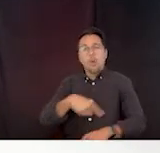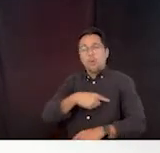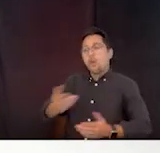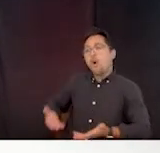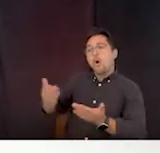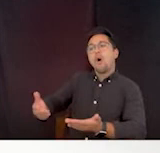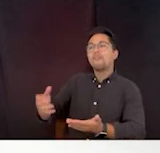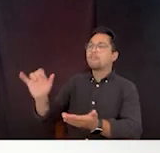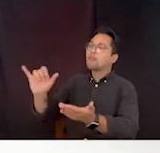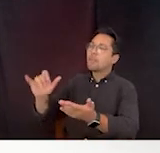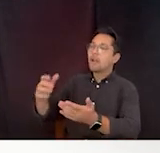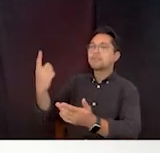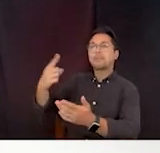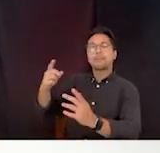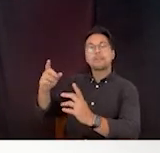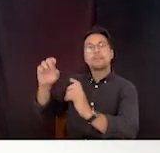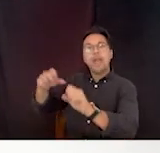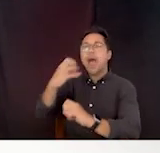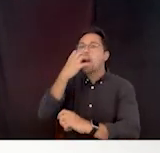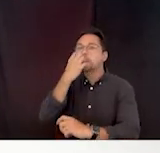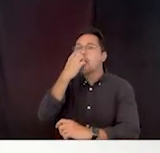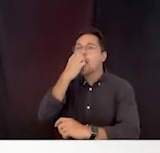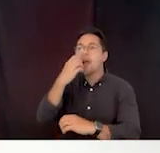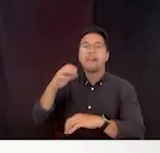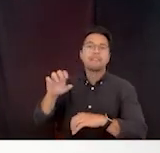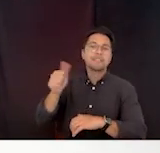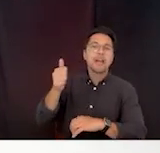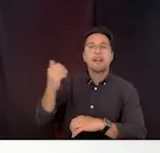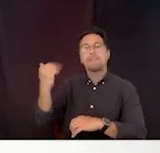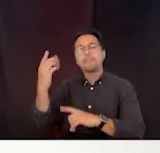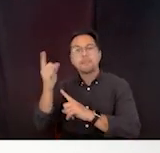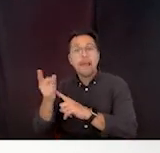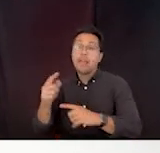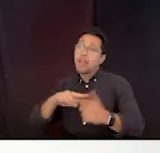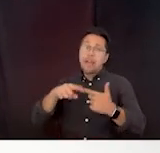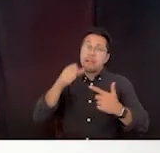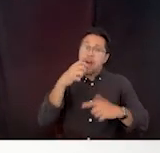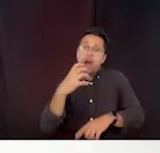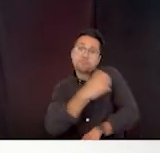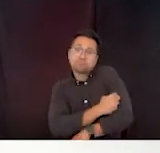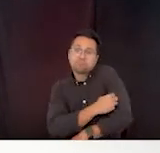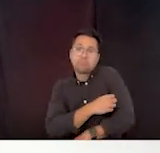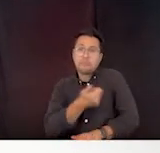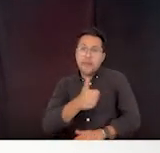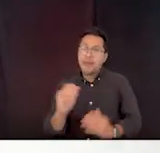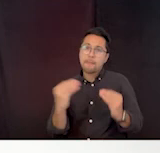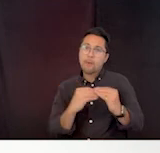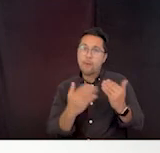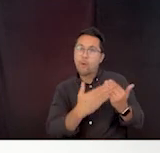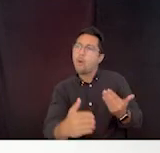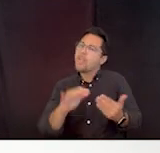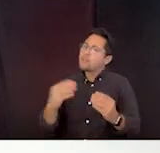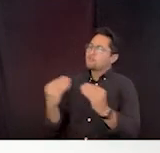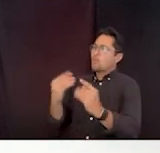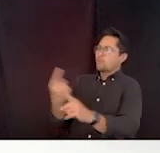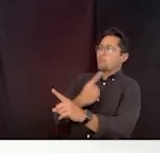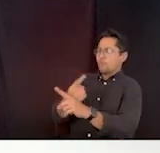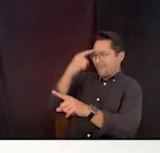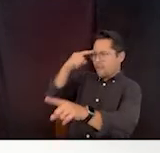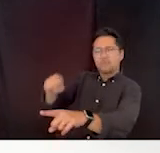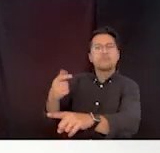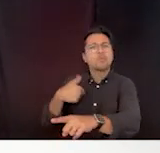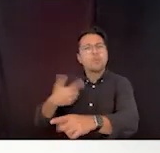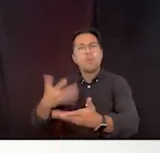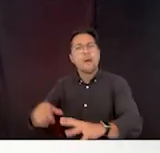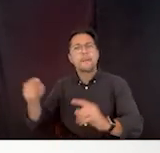him something to chew on every 10 to 15 minutes, and then he doesn't bite himself anymore, and that's a lot more appropriate for him, because we don't want him